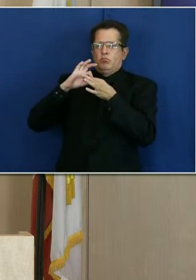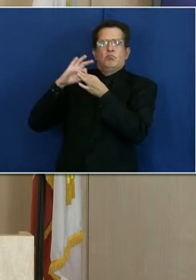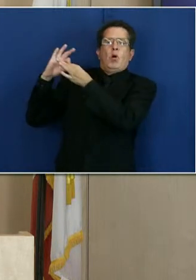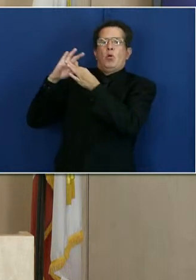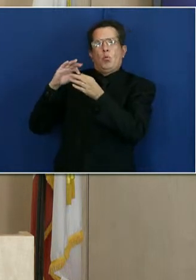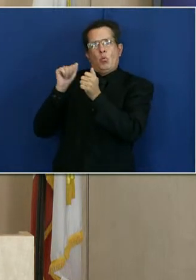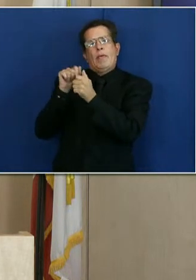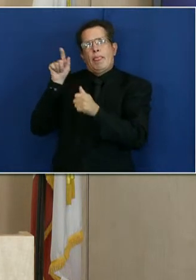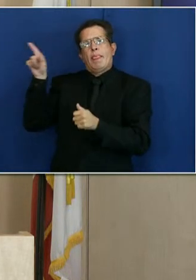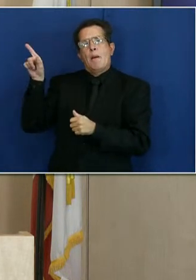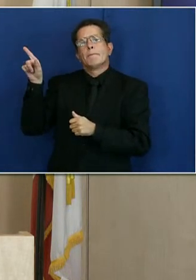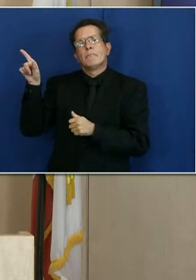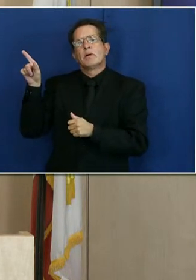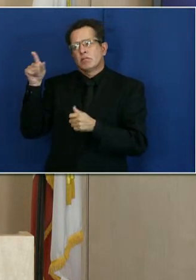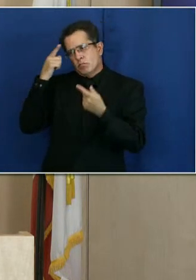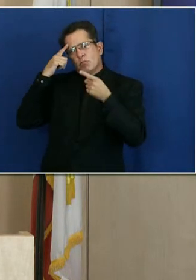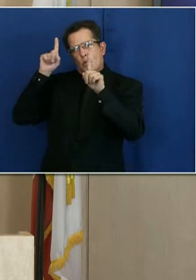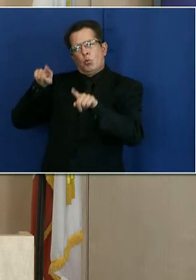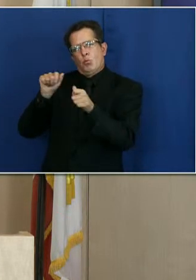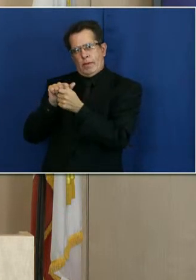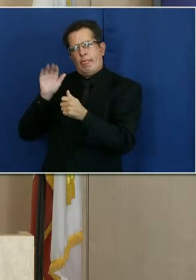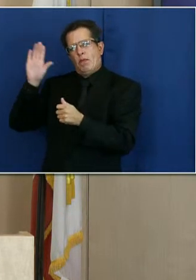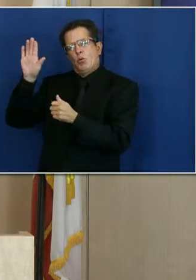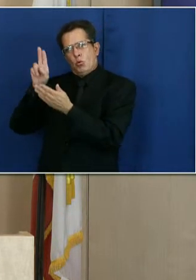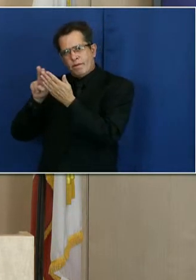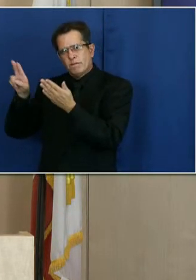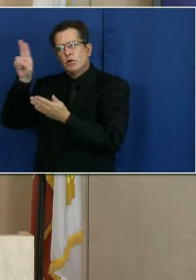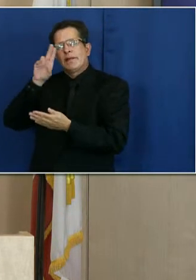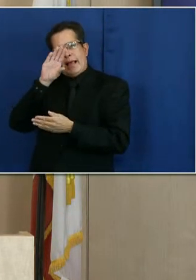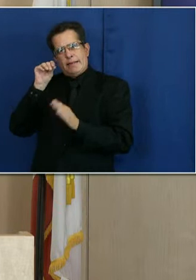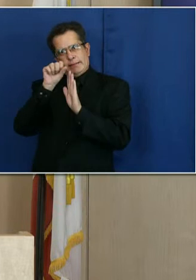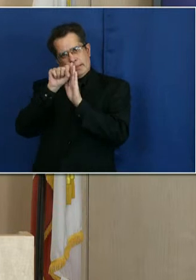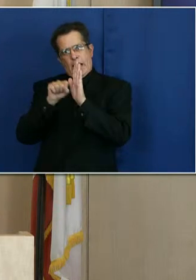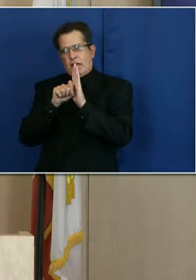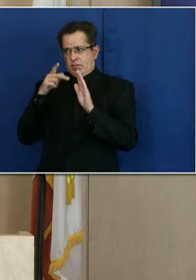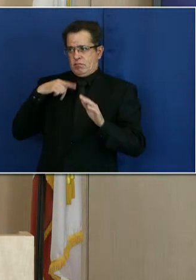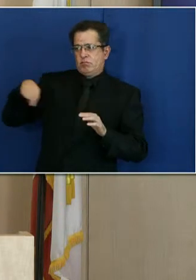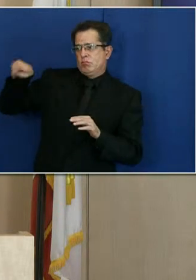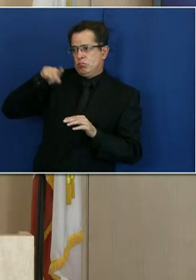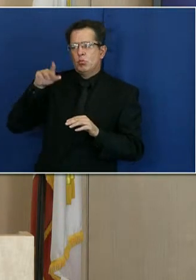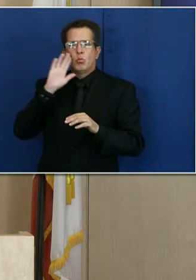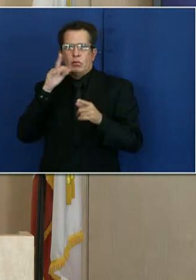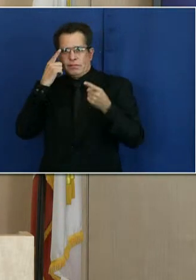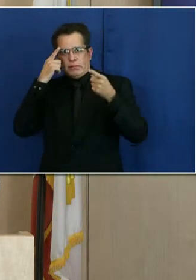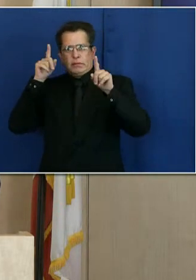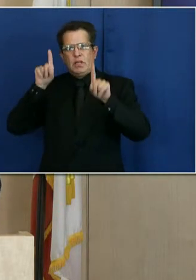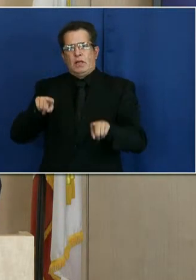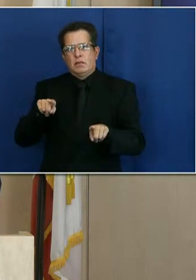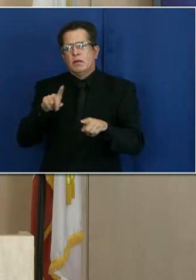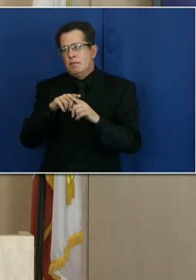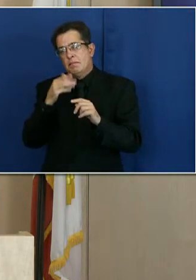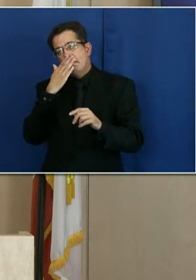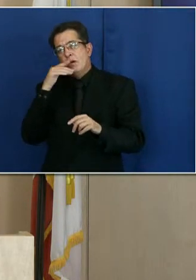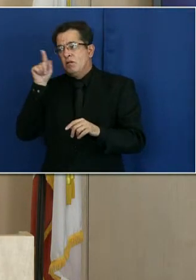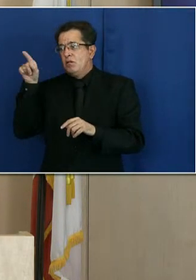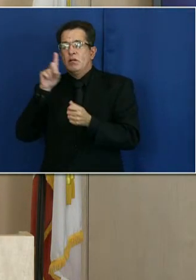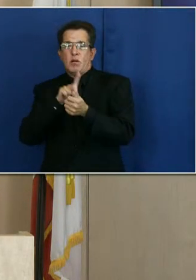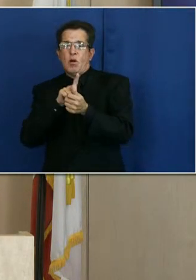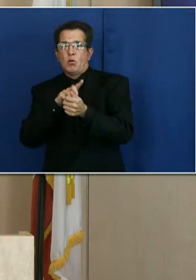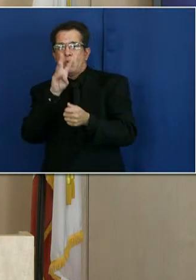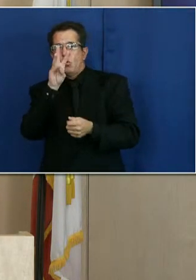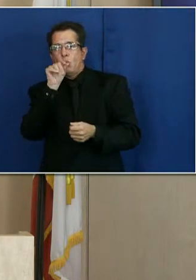of that university and the state to make that kind of a move. Again, that's perhaps something better, Dr. Wooten, to